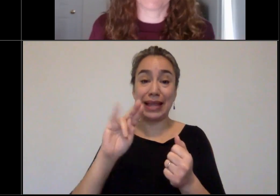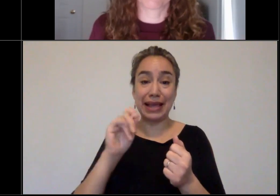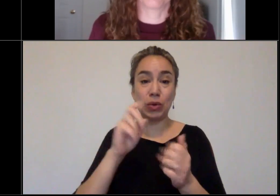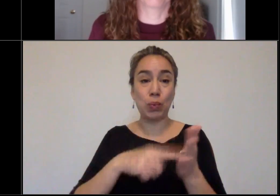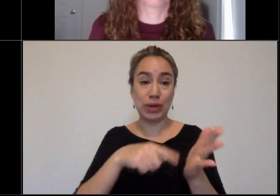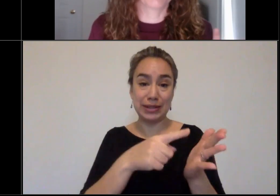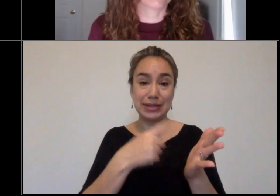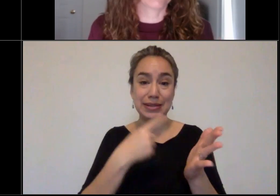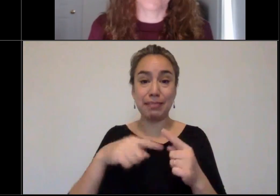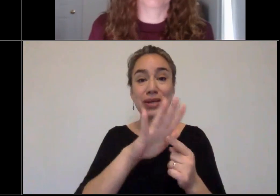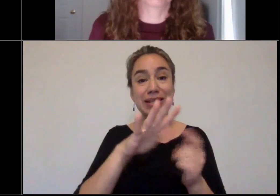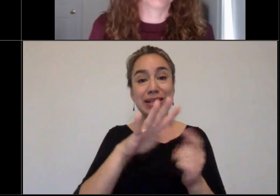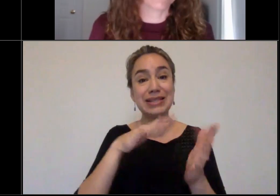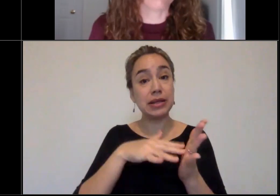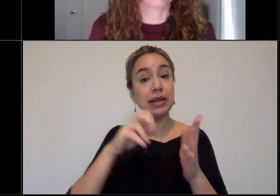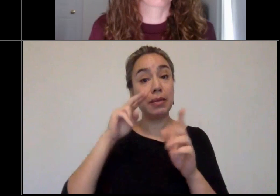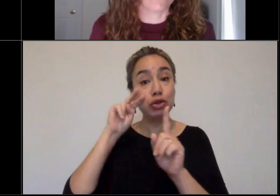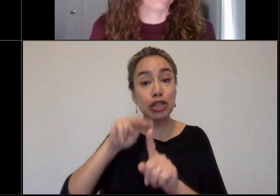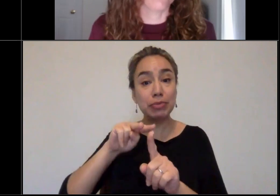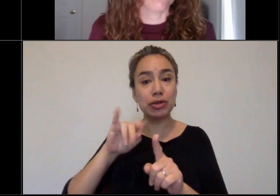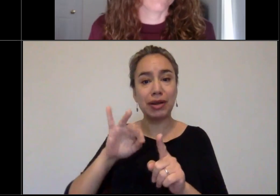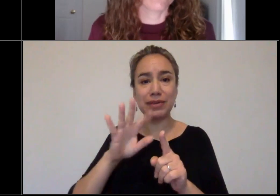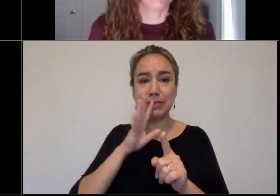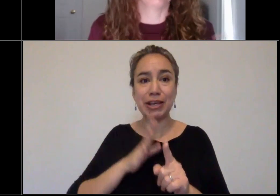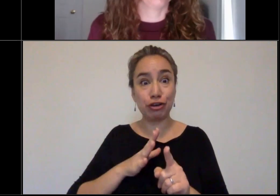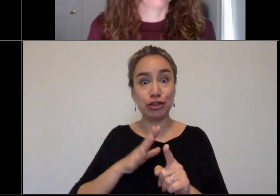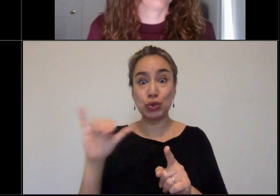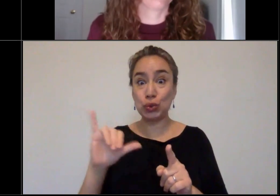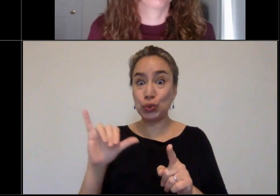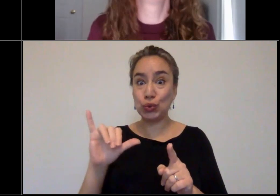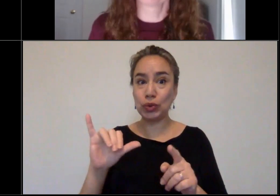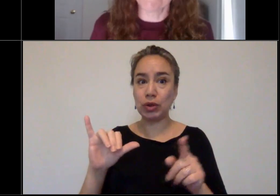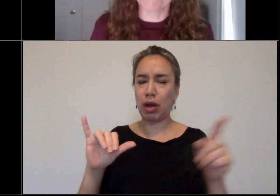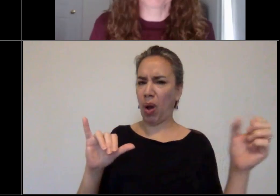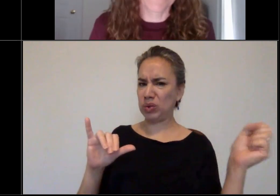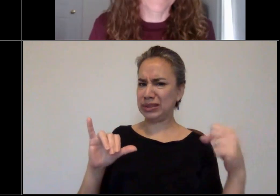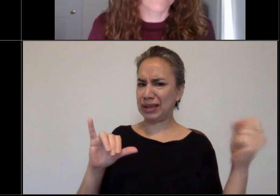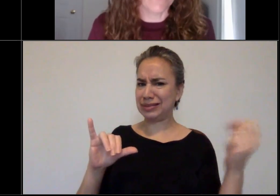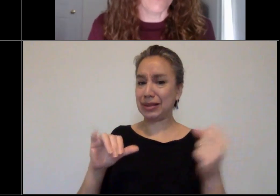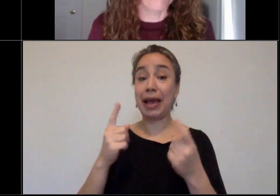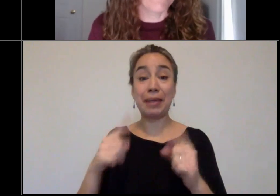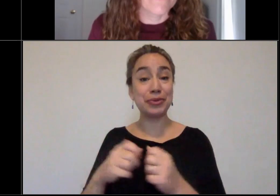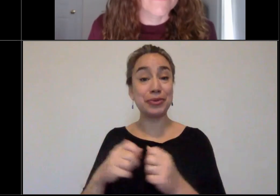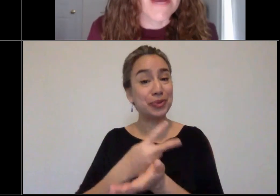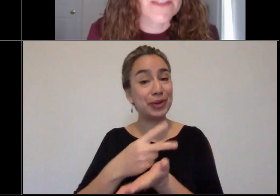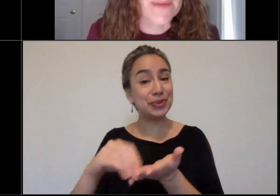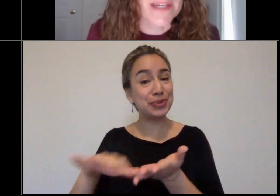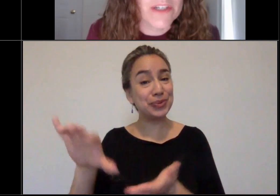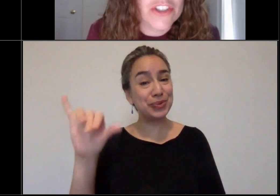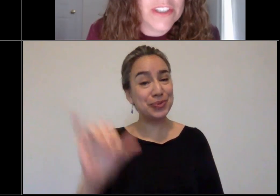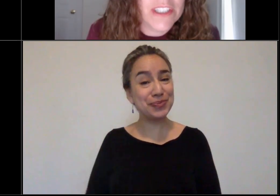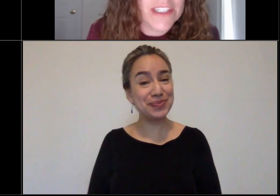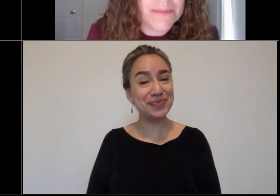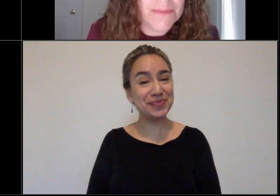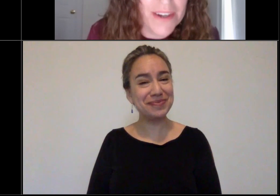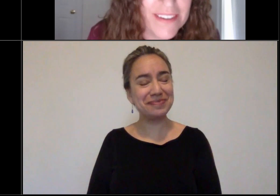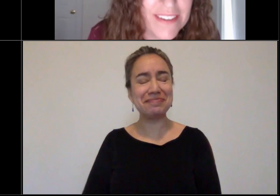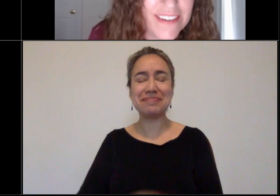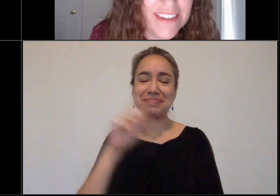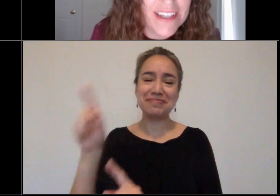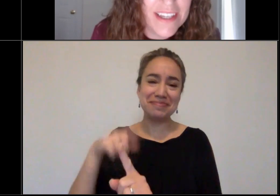about perception of speakers. And we know this does happen with grad student teachers. Yeah. Back to my question